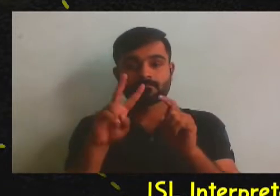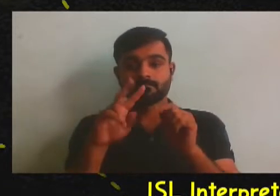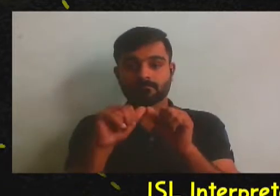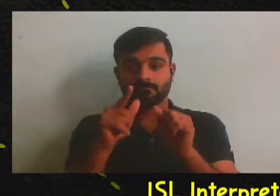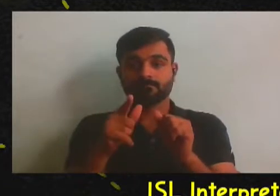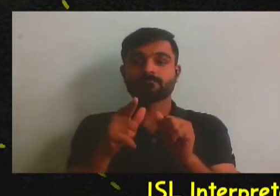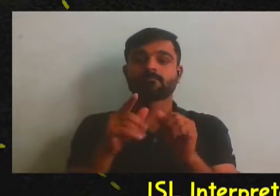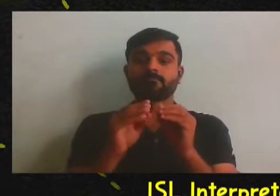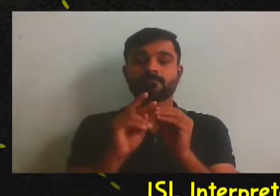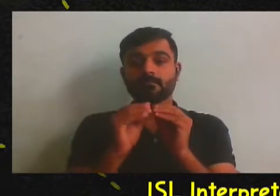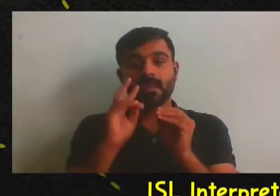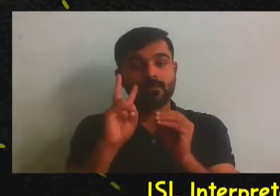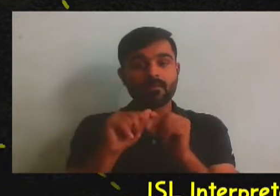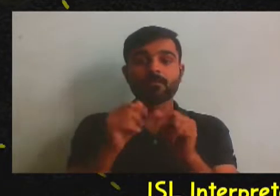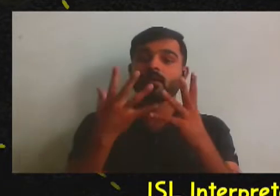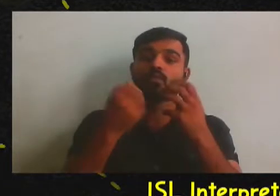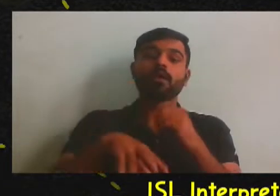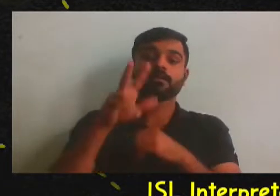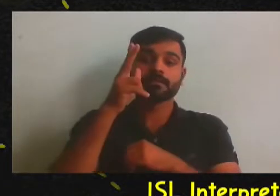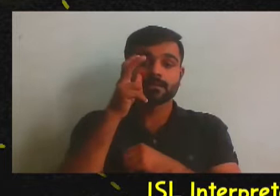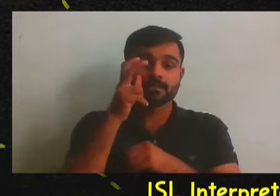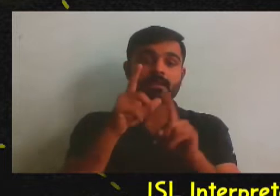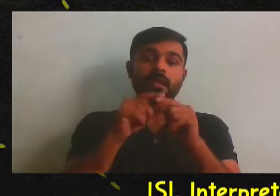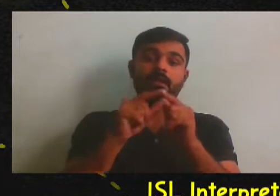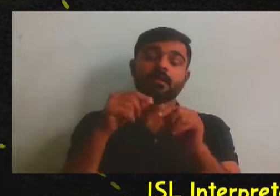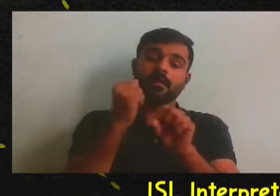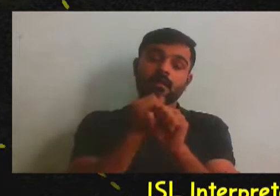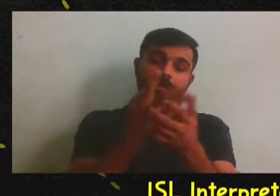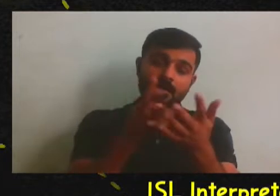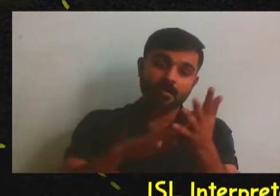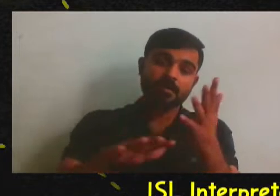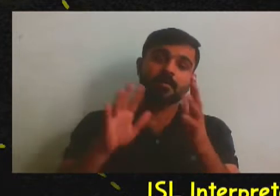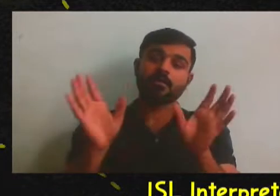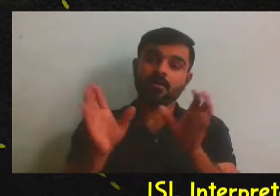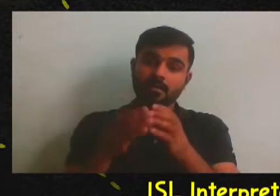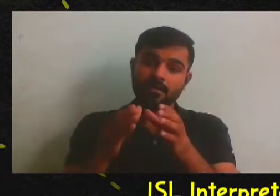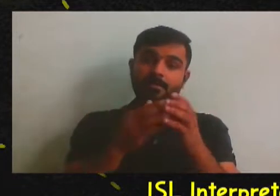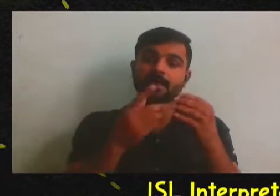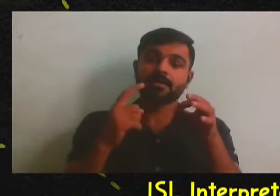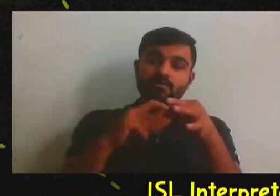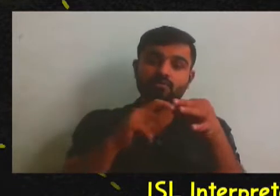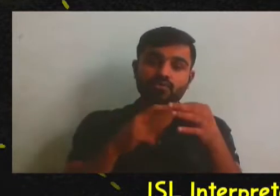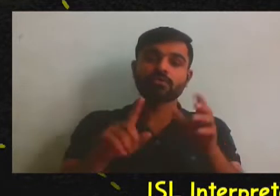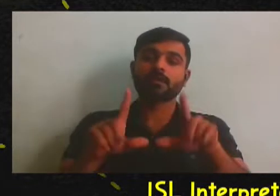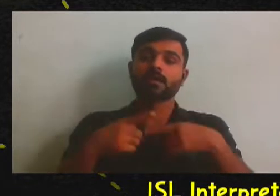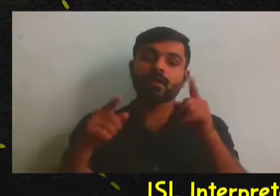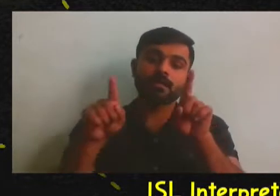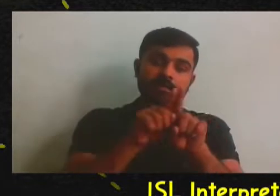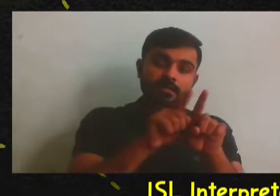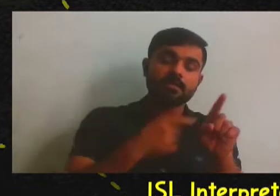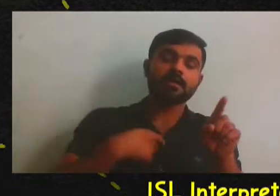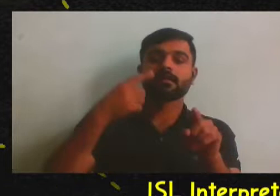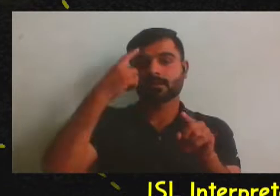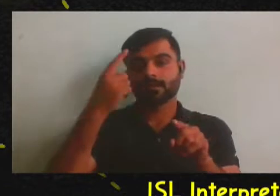little bit about how big data figures in your work, and then I want to ask Rupsa a similar question, and likewise Vinay. So I thought in